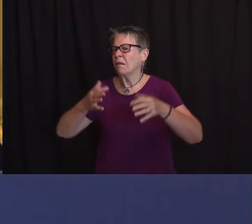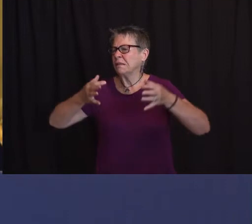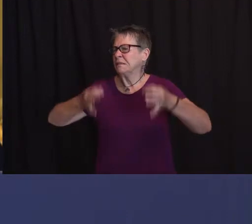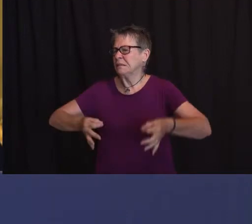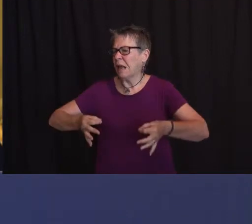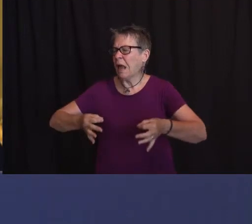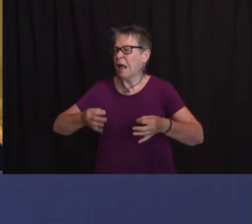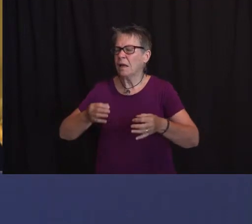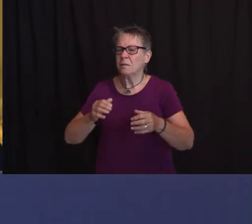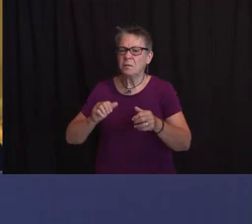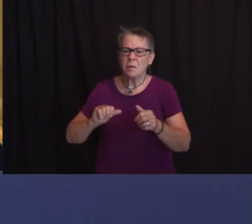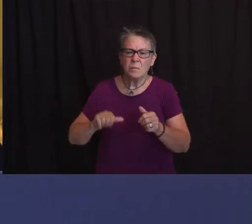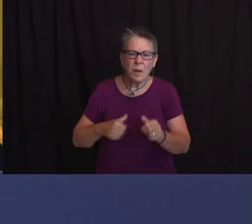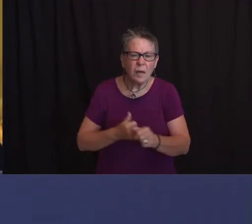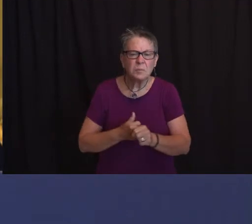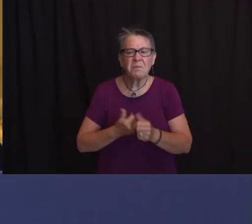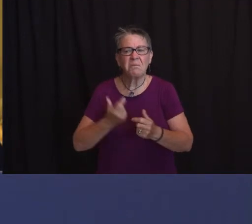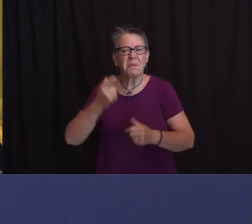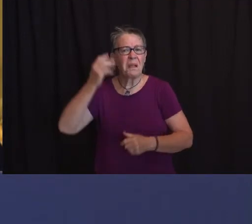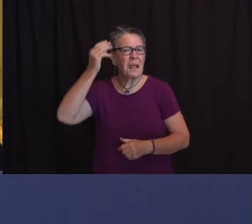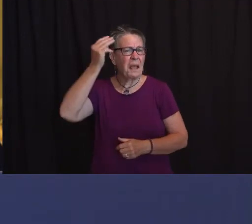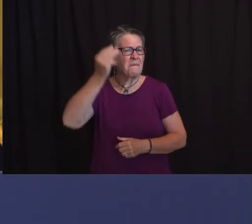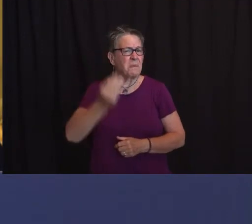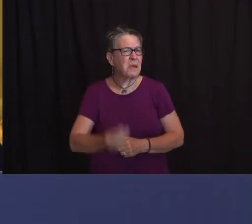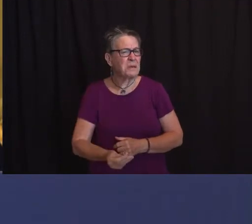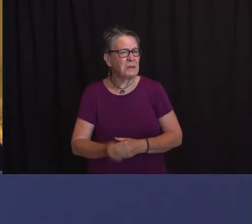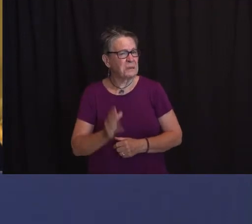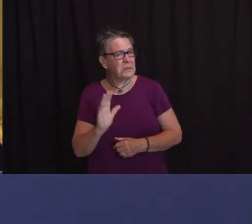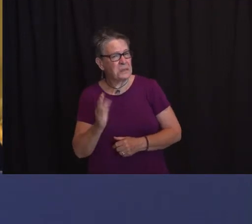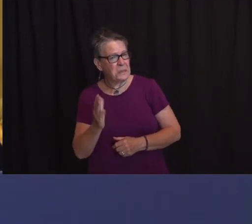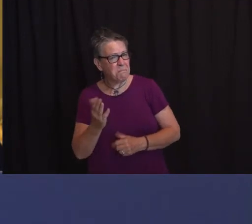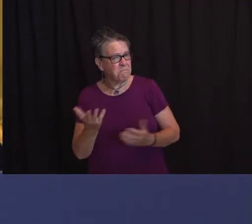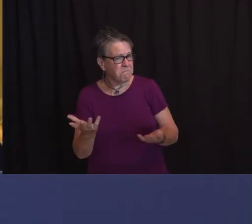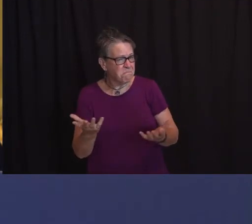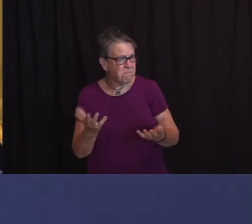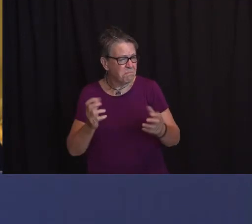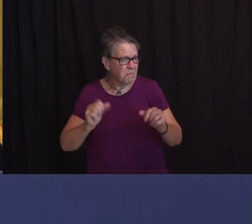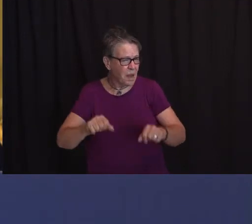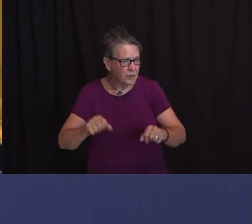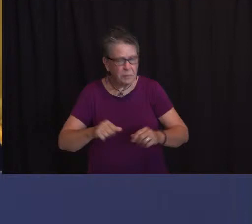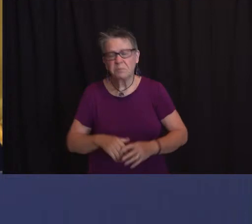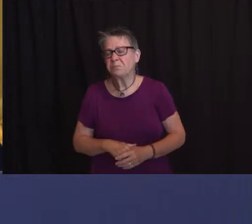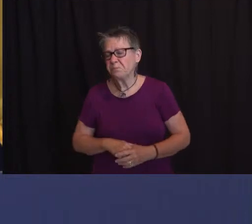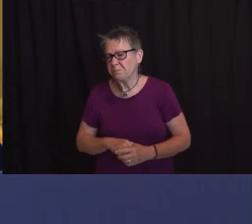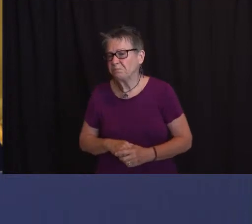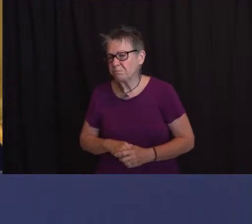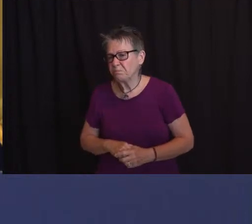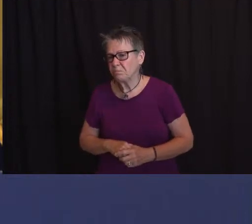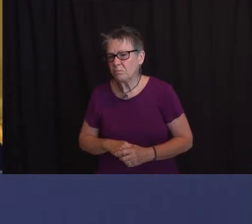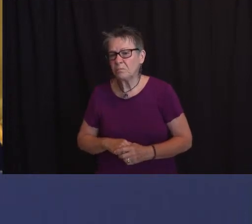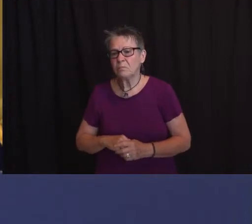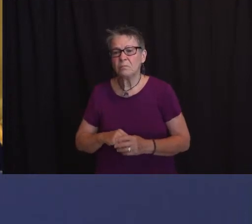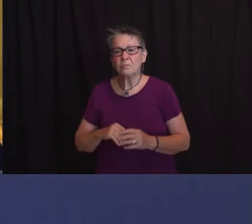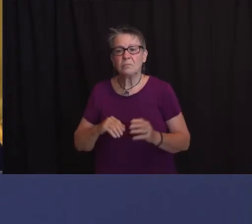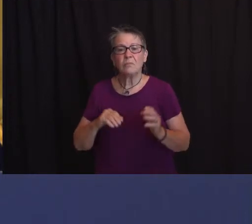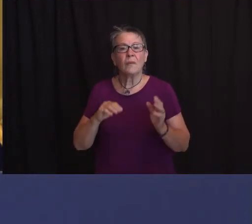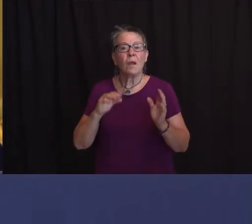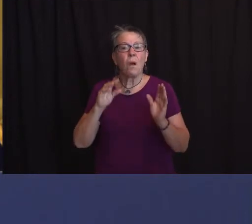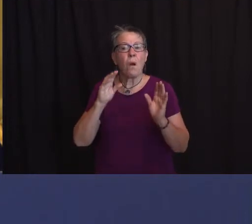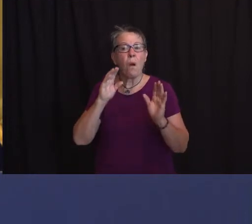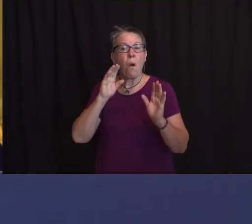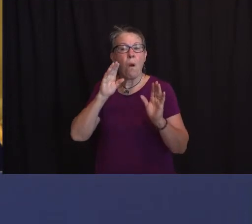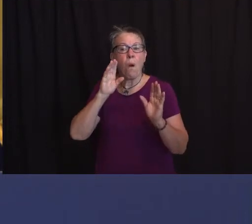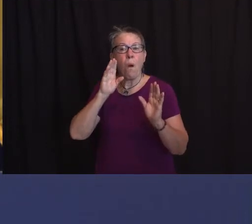that we would be together. But I could also imagine, please God, this doesn't happen, if the virus takes a wrong turn, a